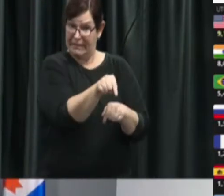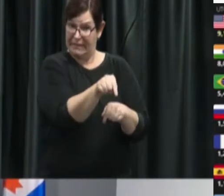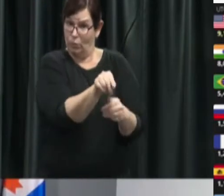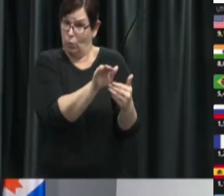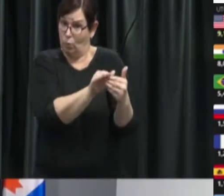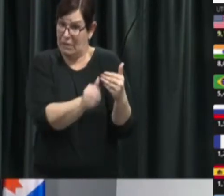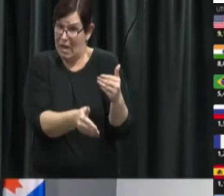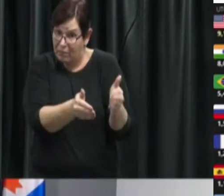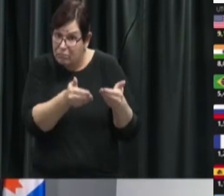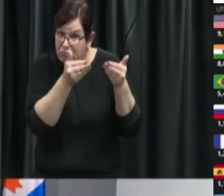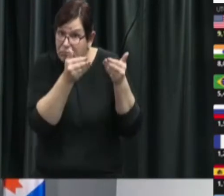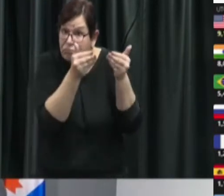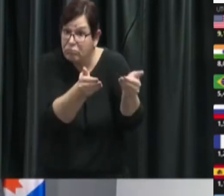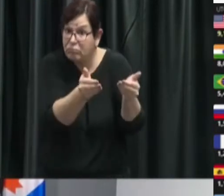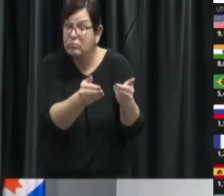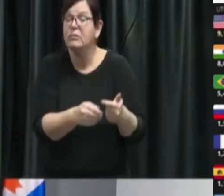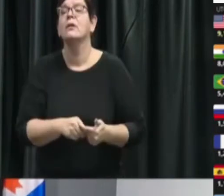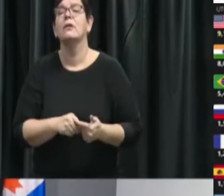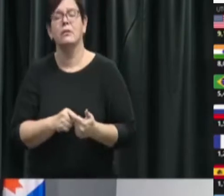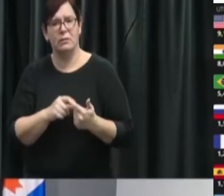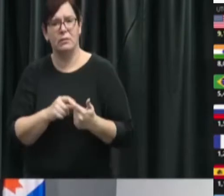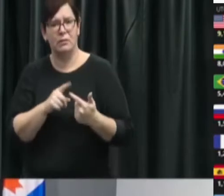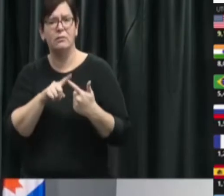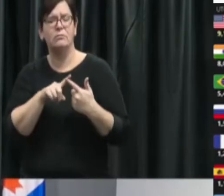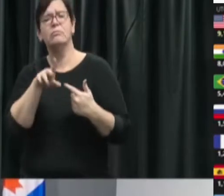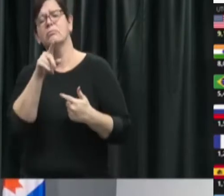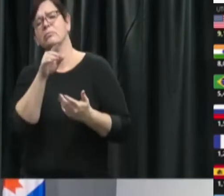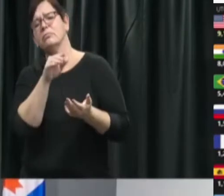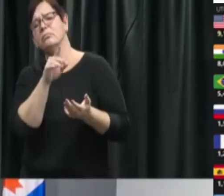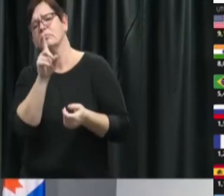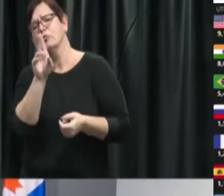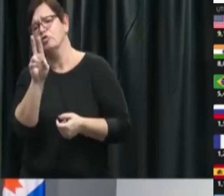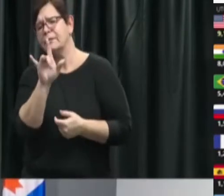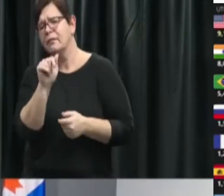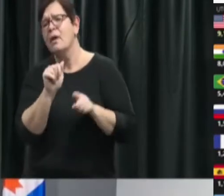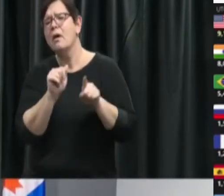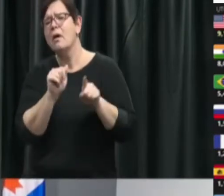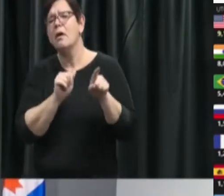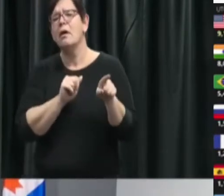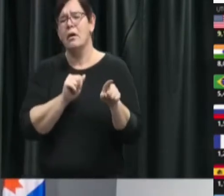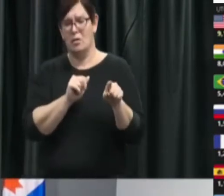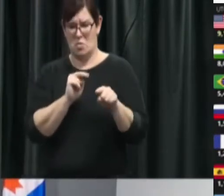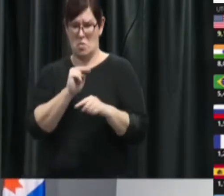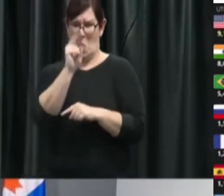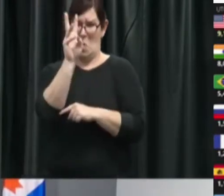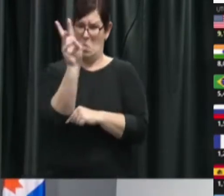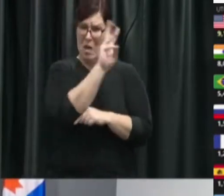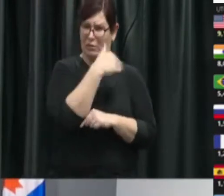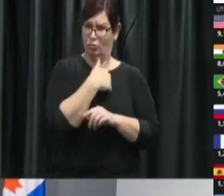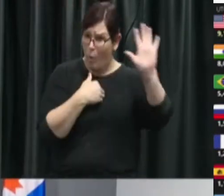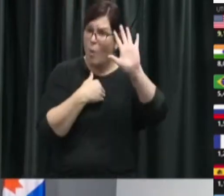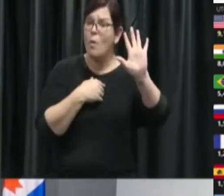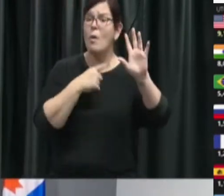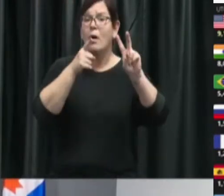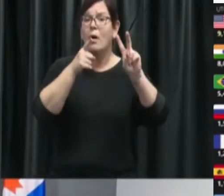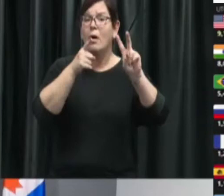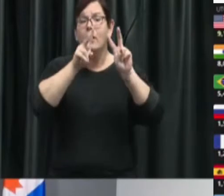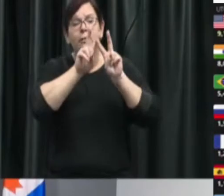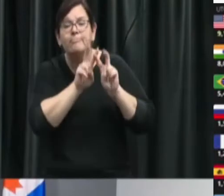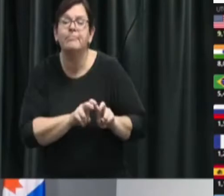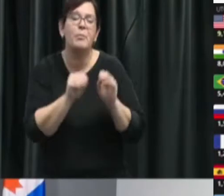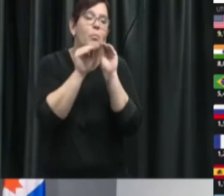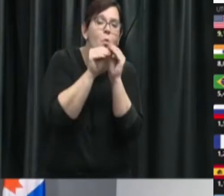Dr. Davila, obviously the Northwest is one area where you're looking for more information through testing, but I'm wondering if you